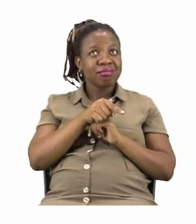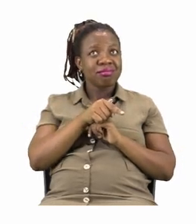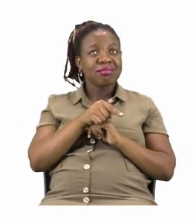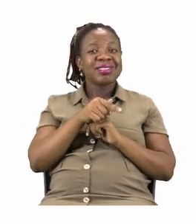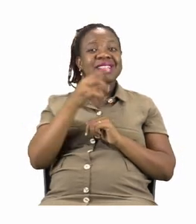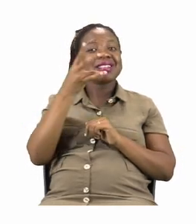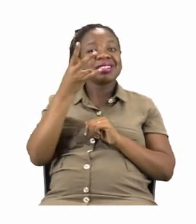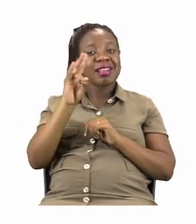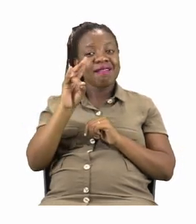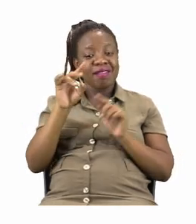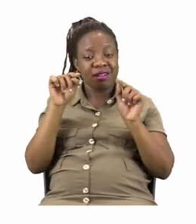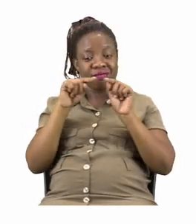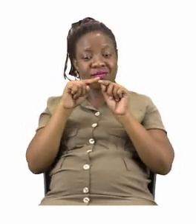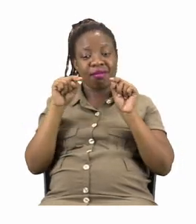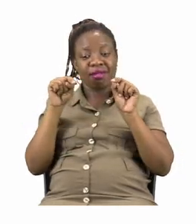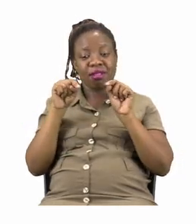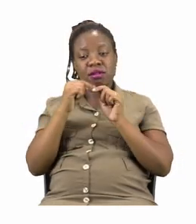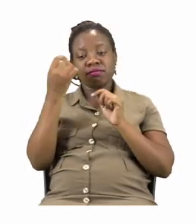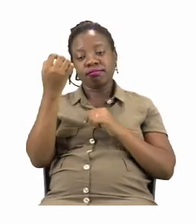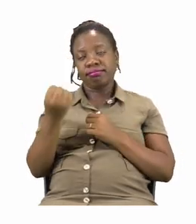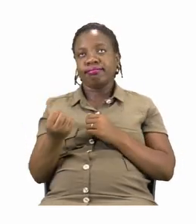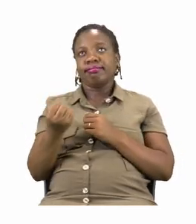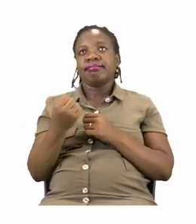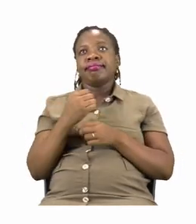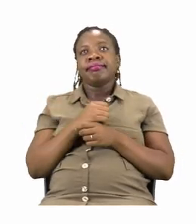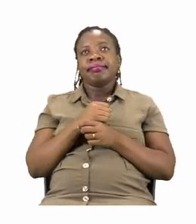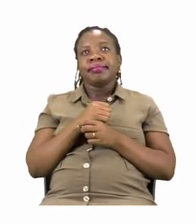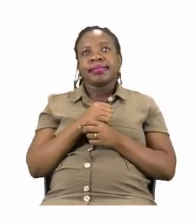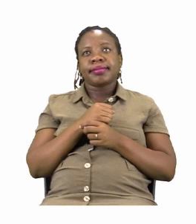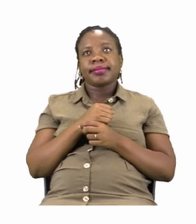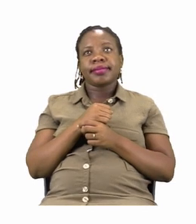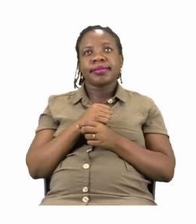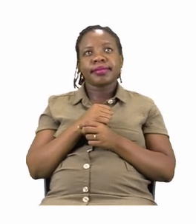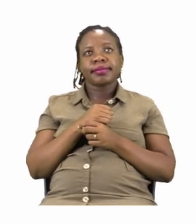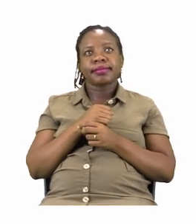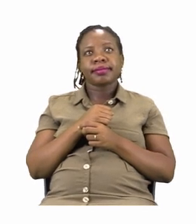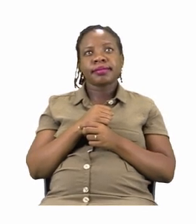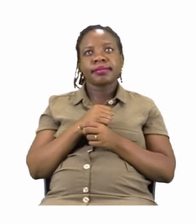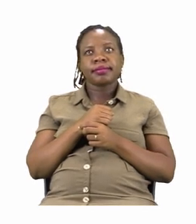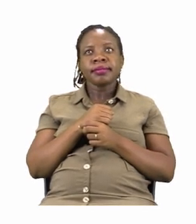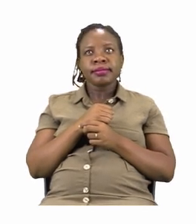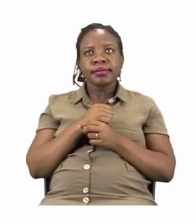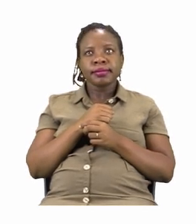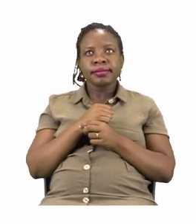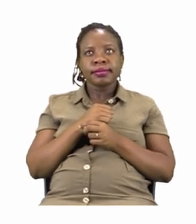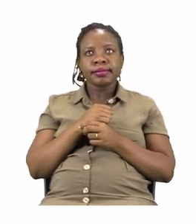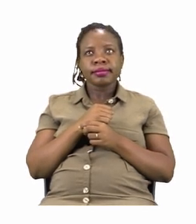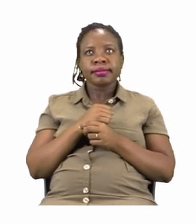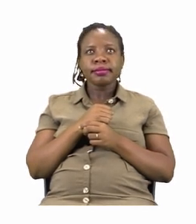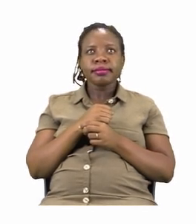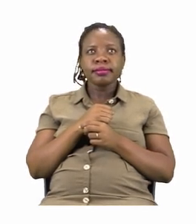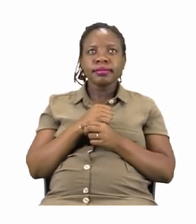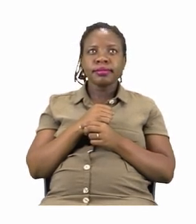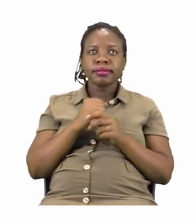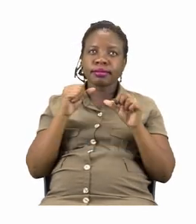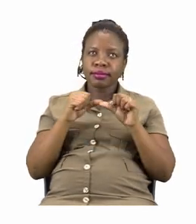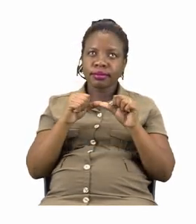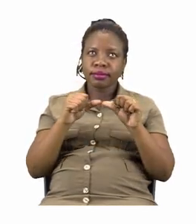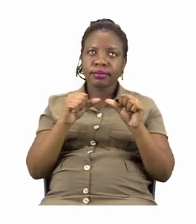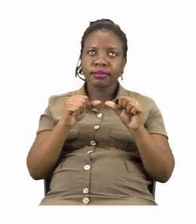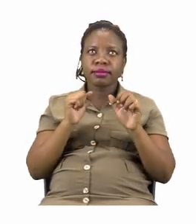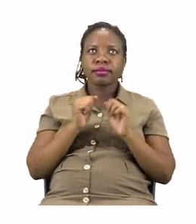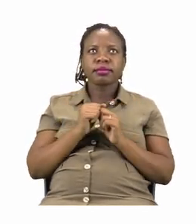7 squares. All right. Now if you look further, you will see that there is